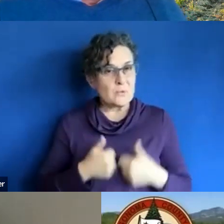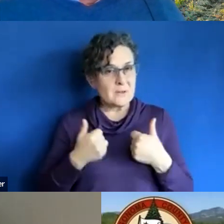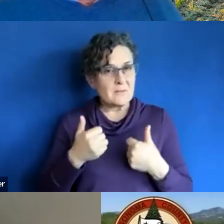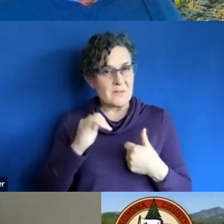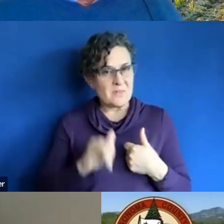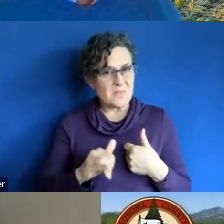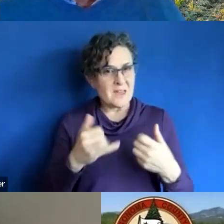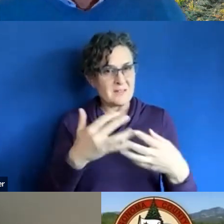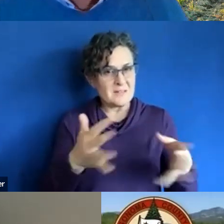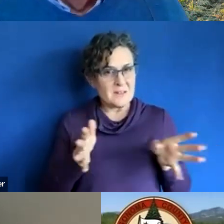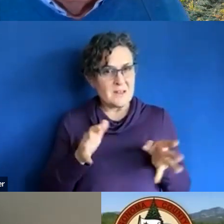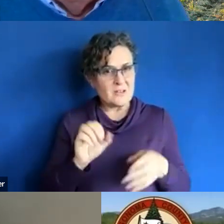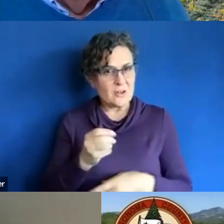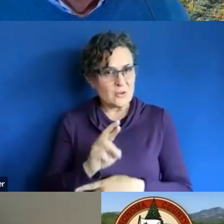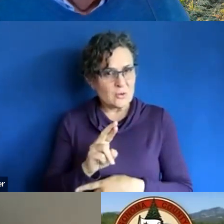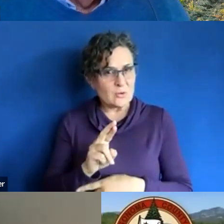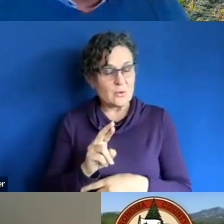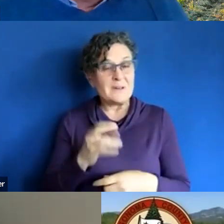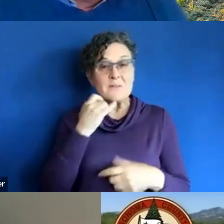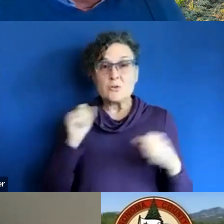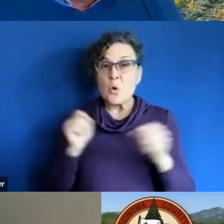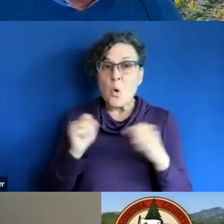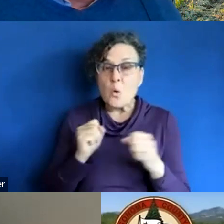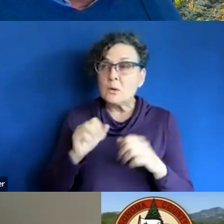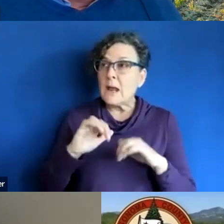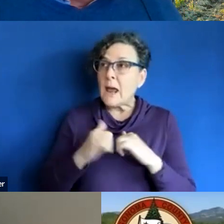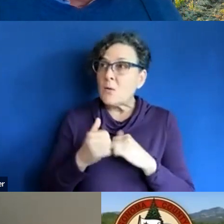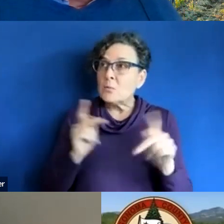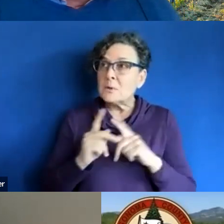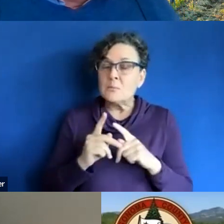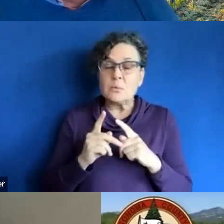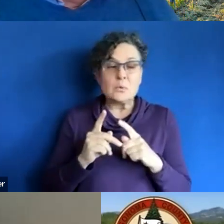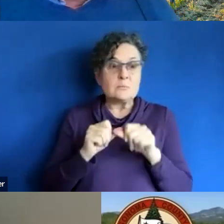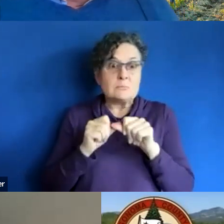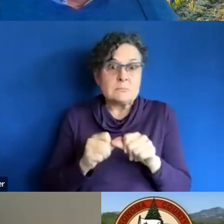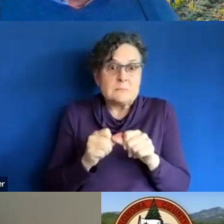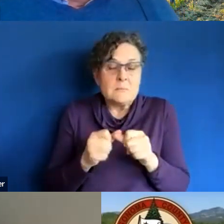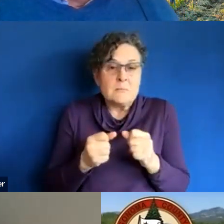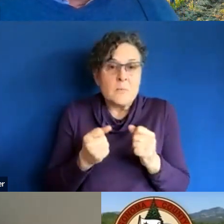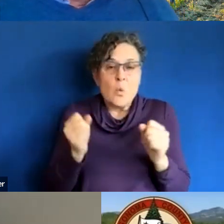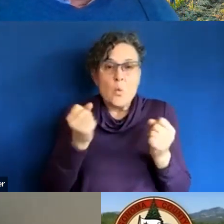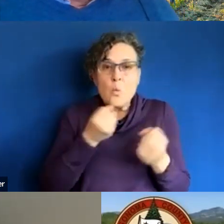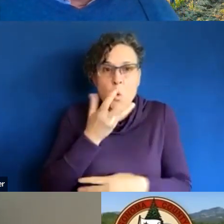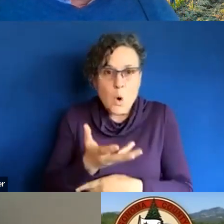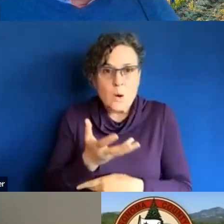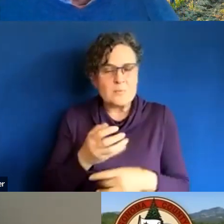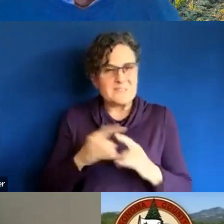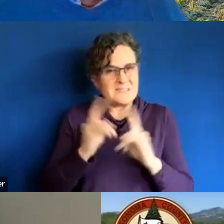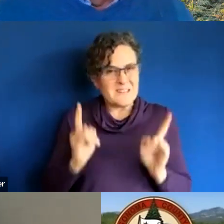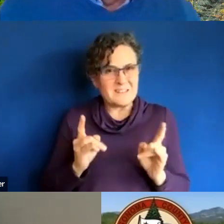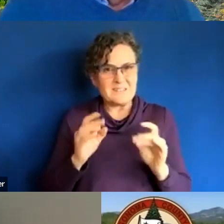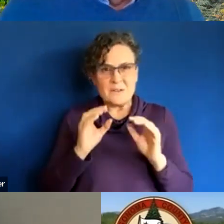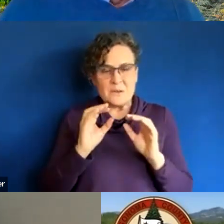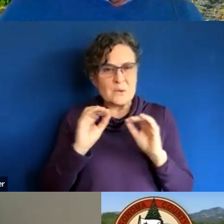will residents stay warm on cold winter nights? That's certainly been timely. Tents have no insulation. Will the tents have